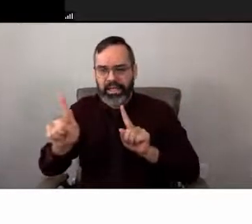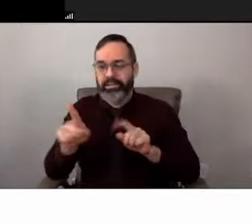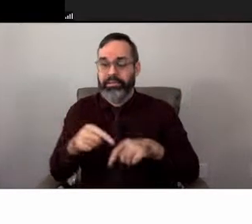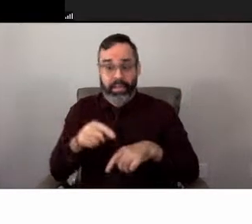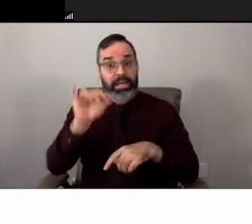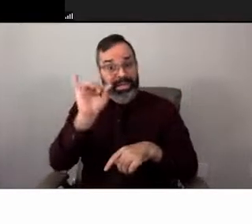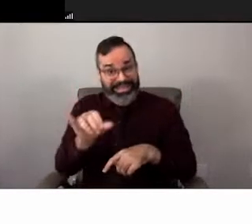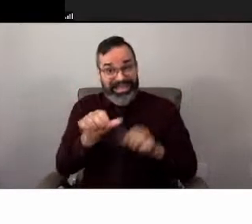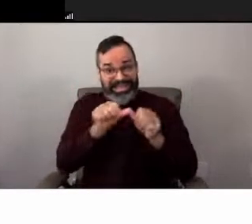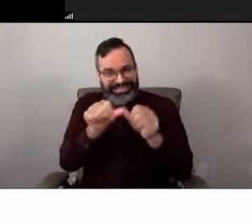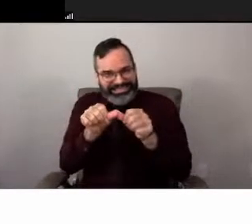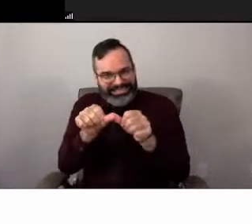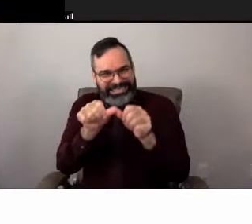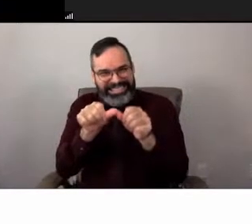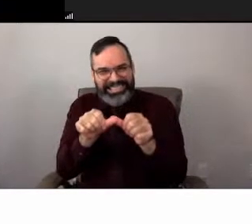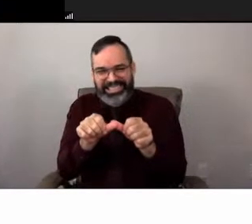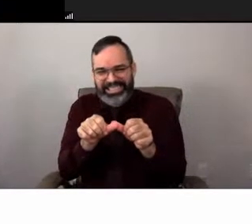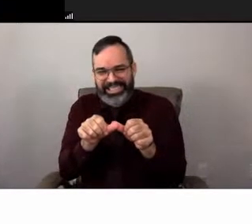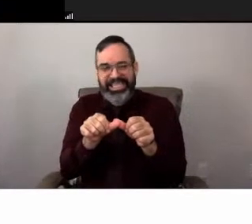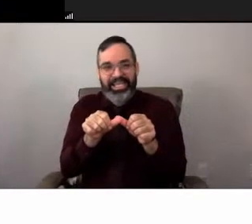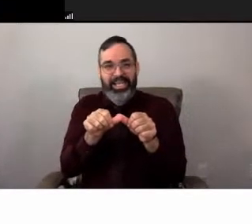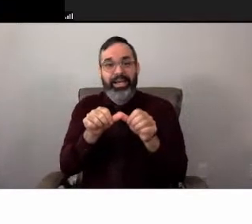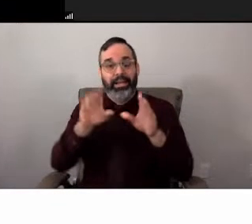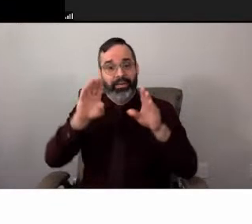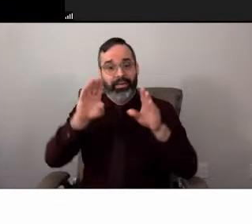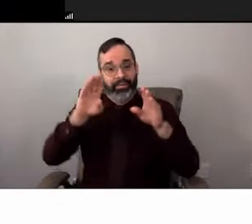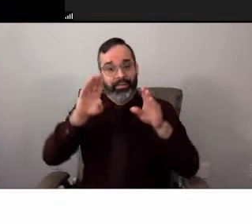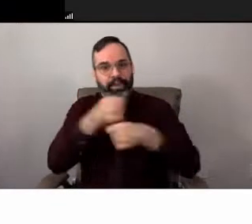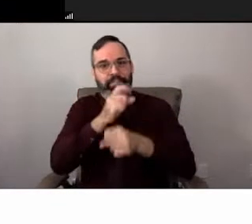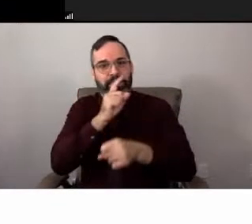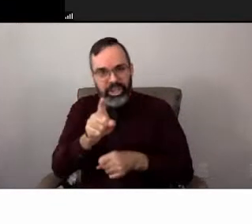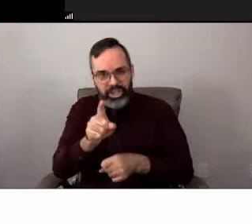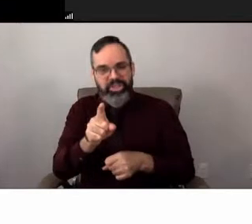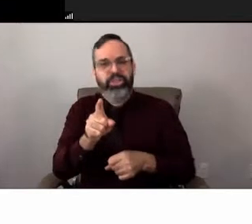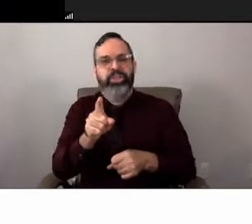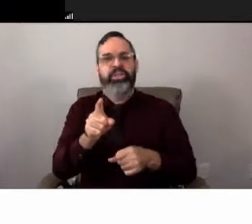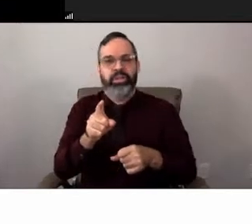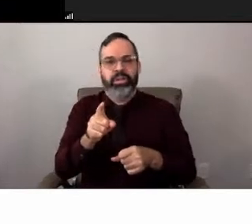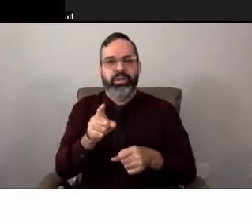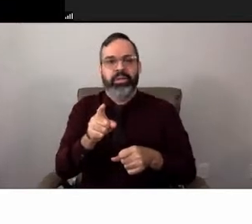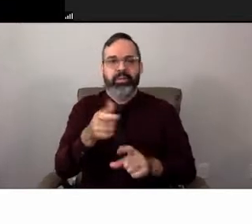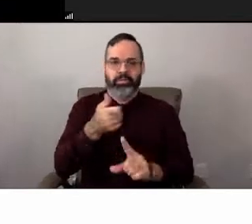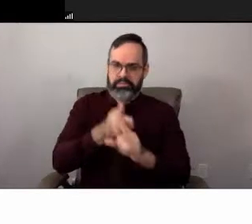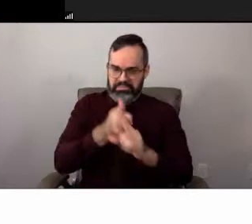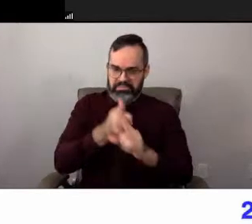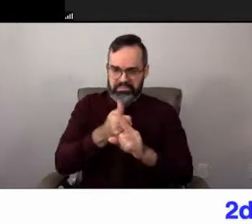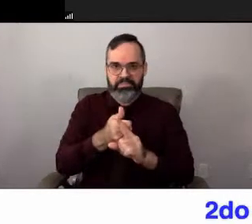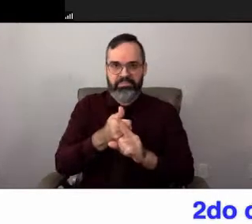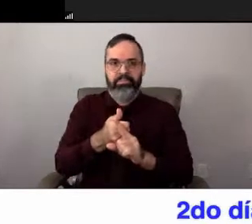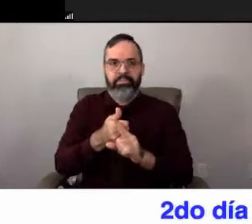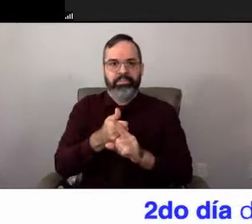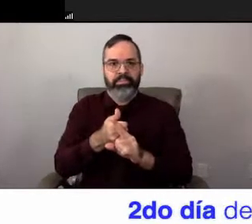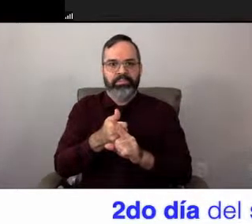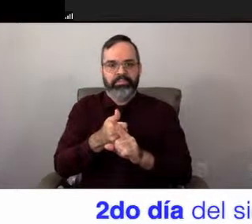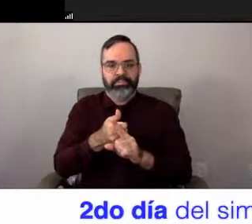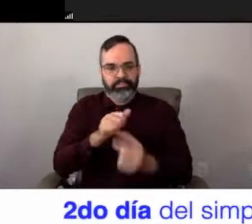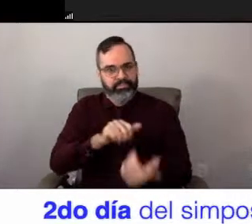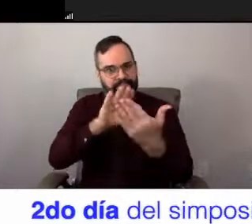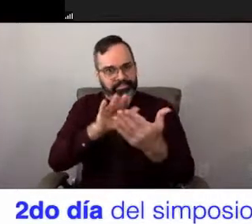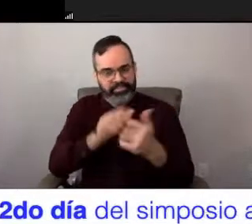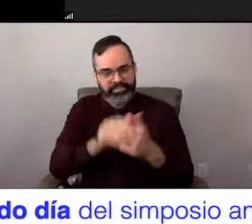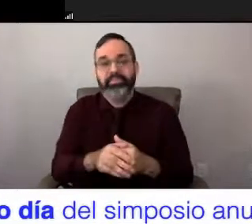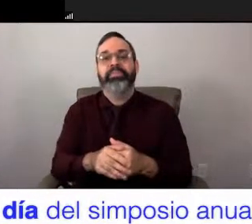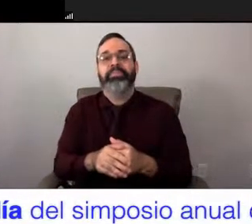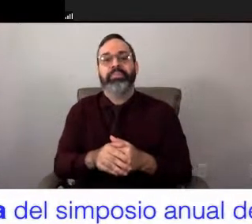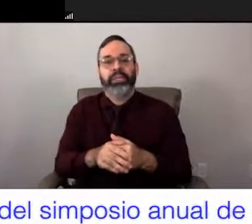to get the focus and to ensure that it is being dealt with. Case management continues, and